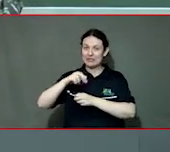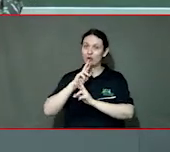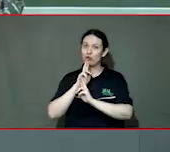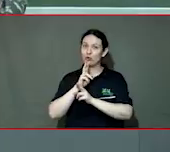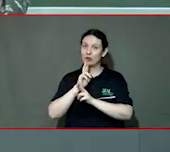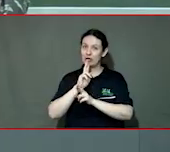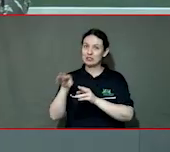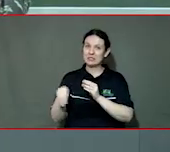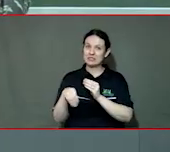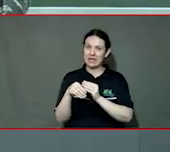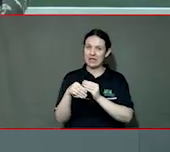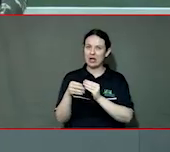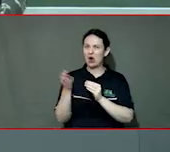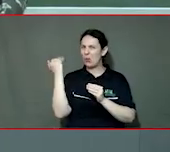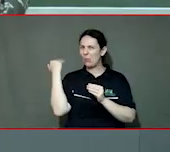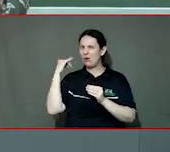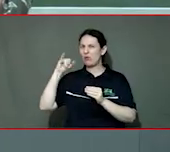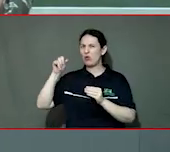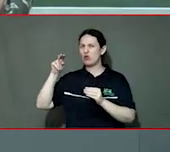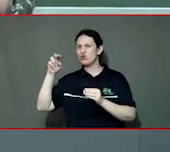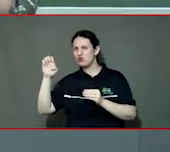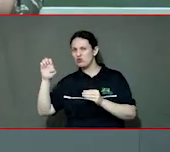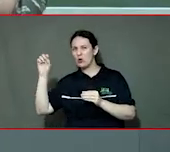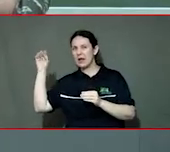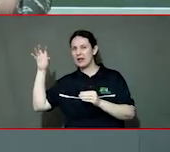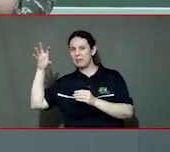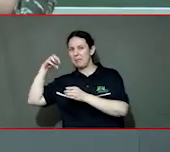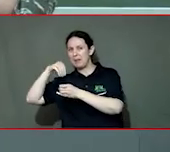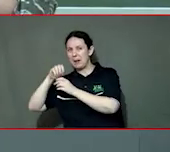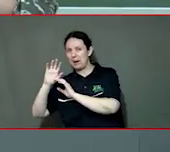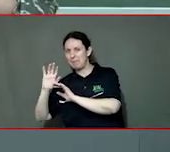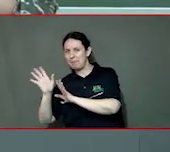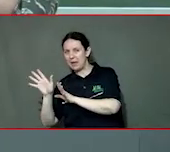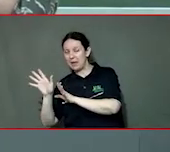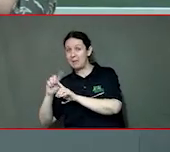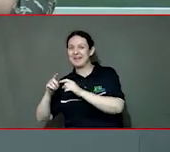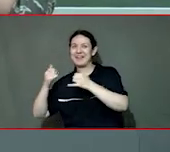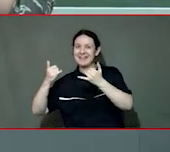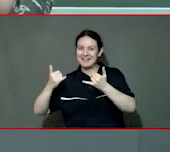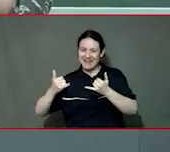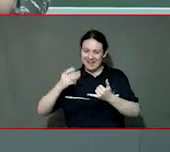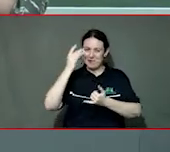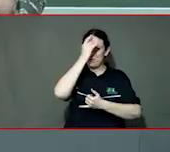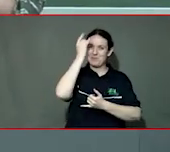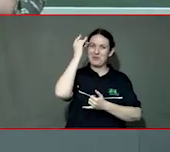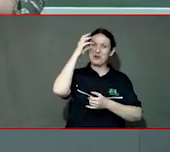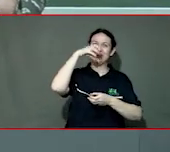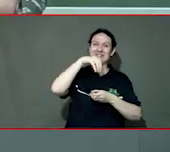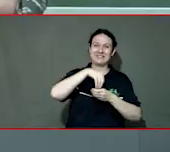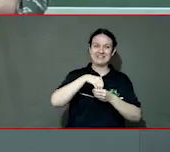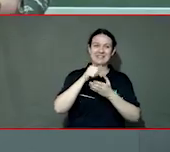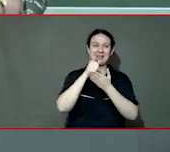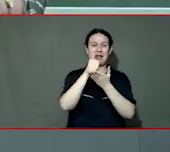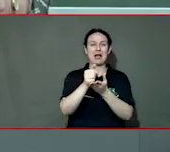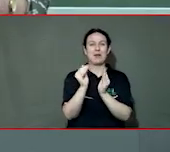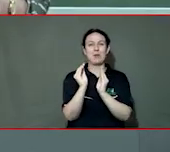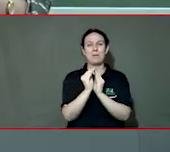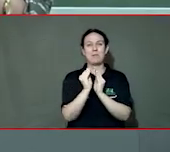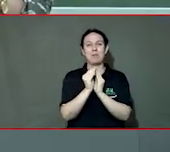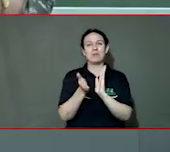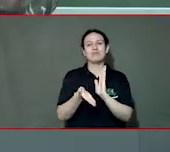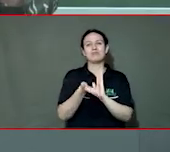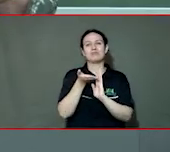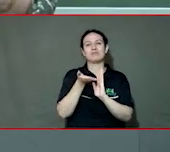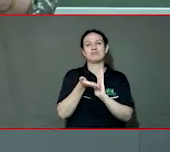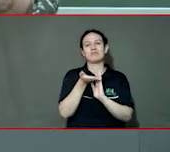asked June and September, will now be in March as well. That is to improve your marks. That is why